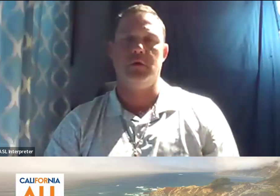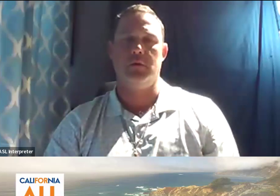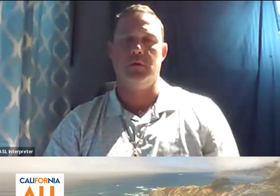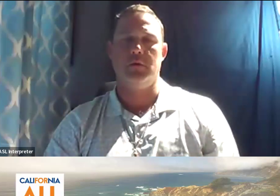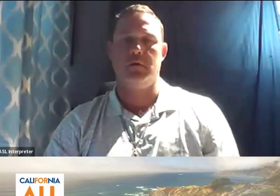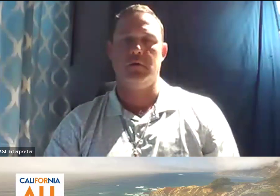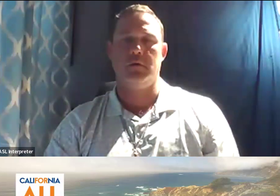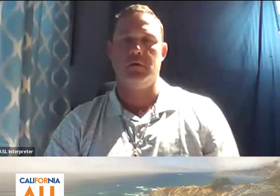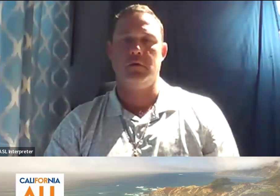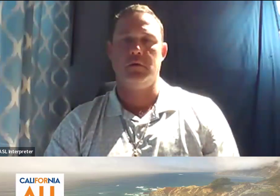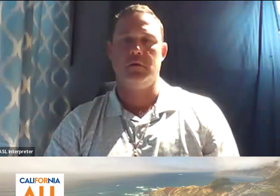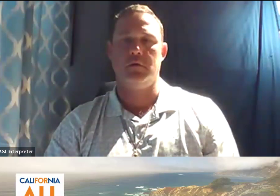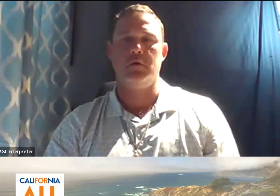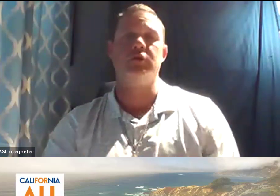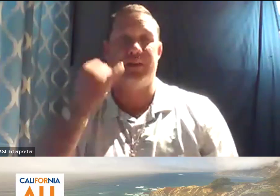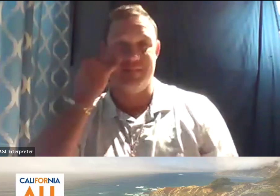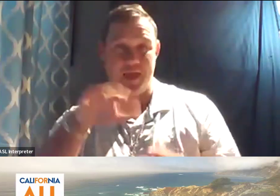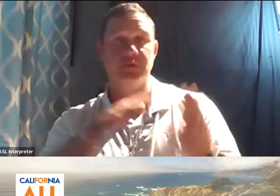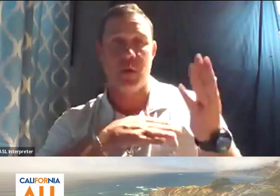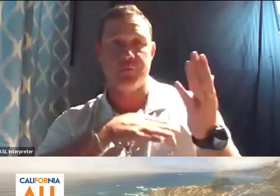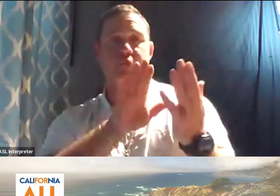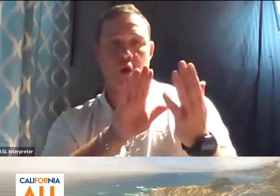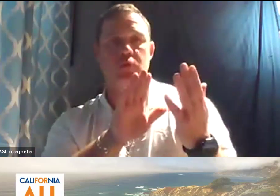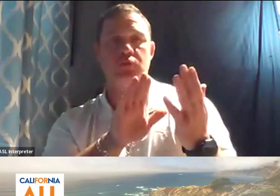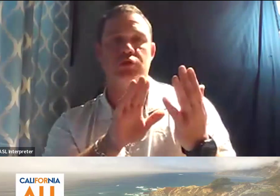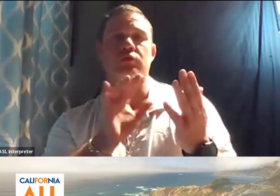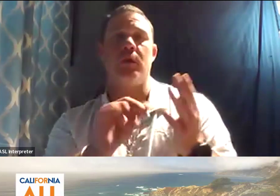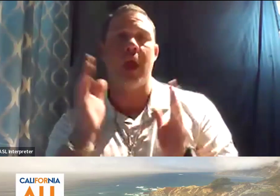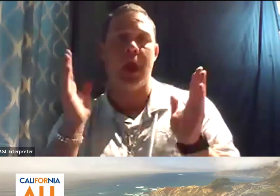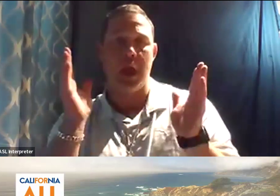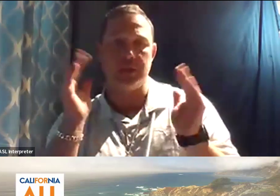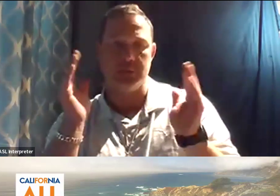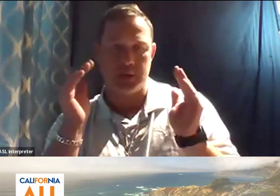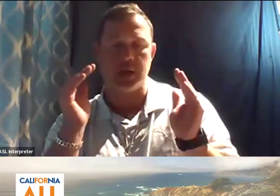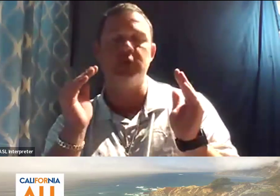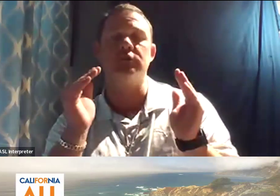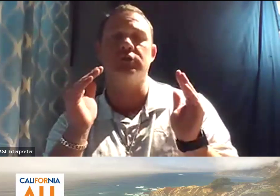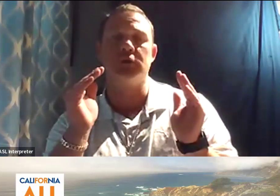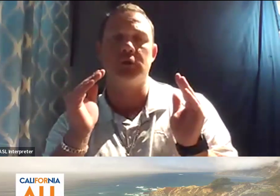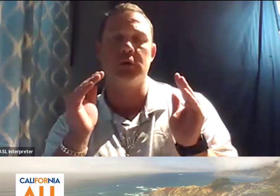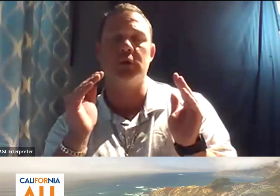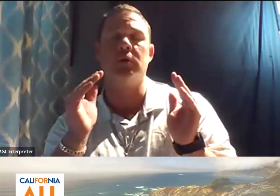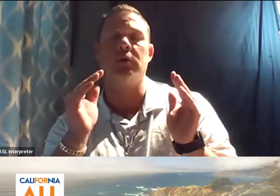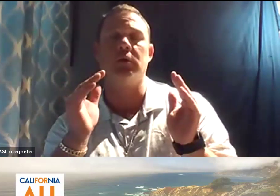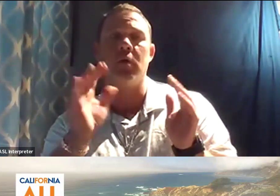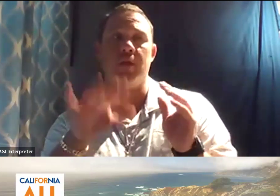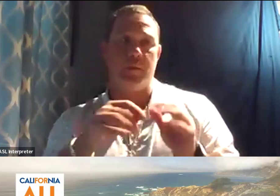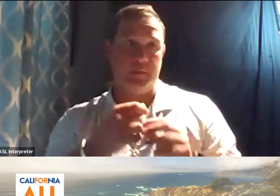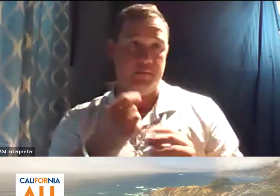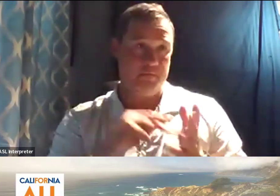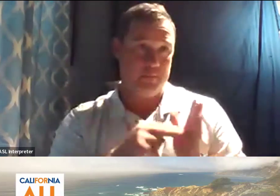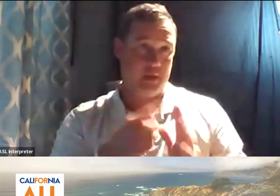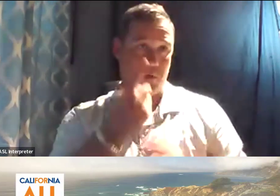of if that's the approach that you guys are taking, would the expectation be that there would be one